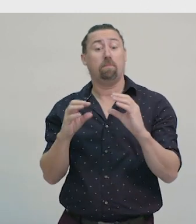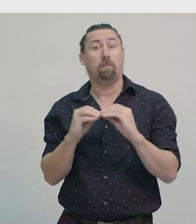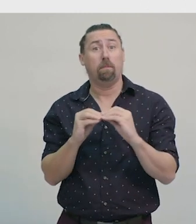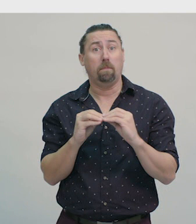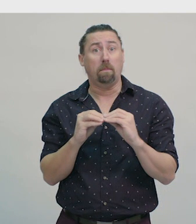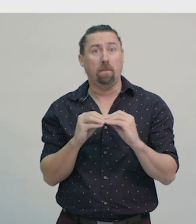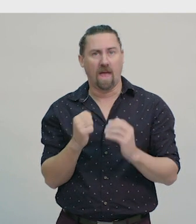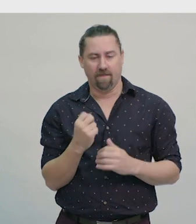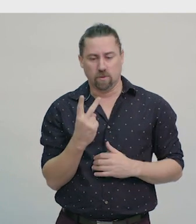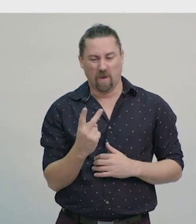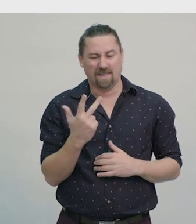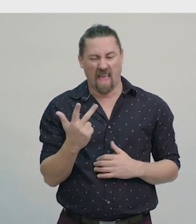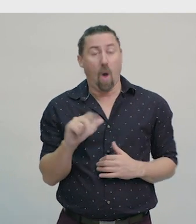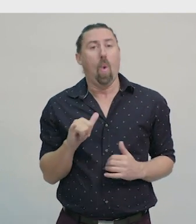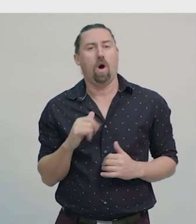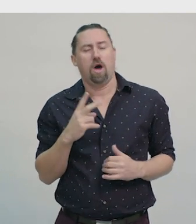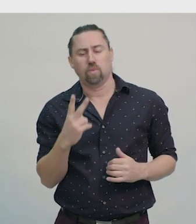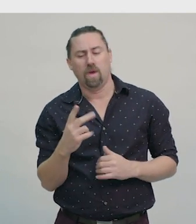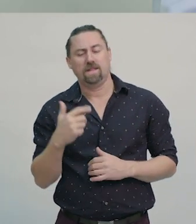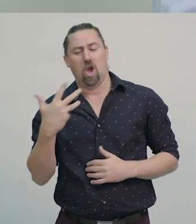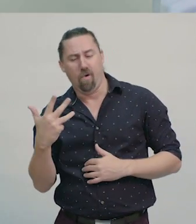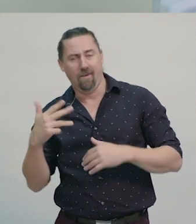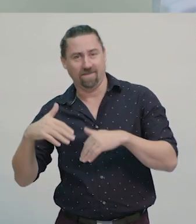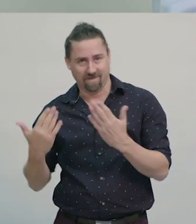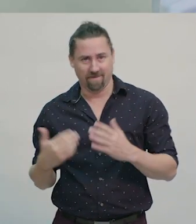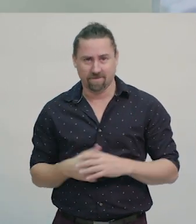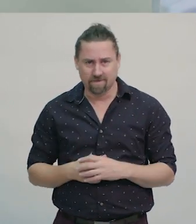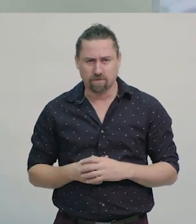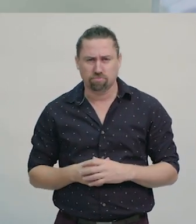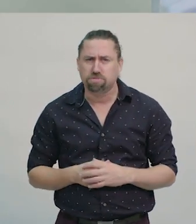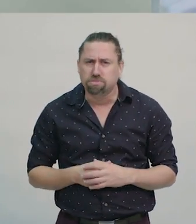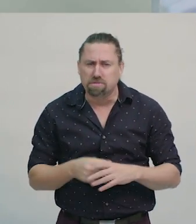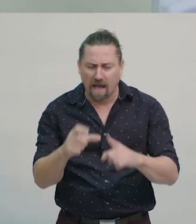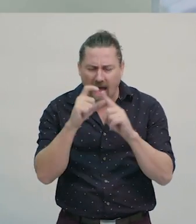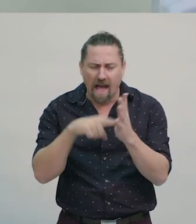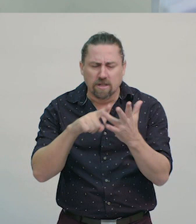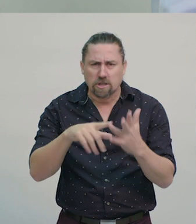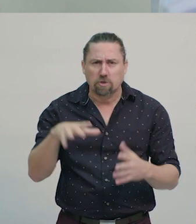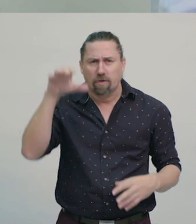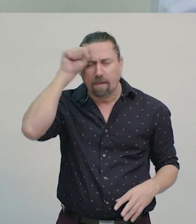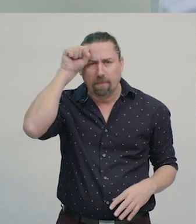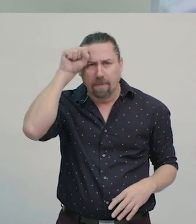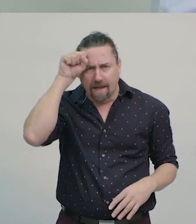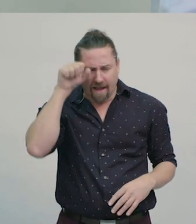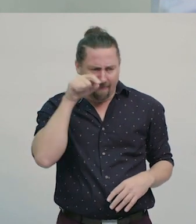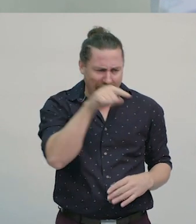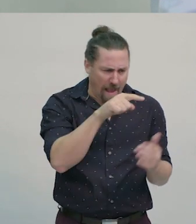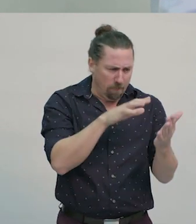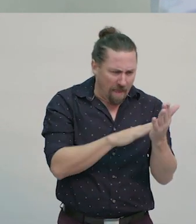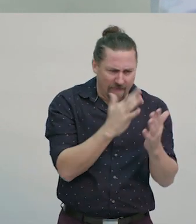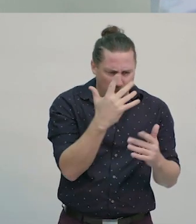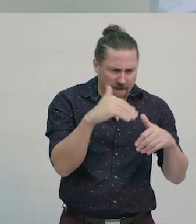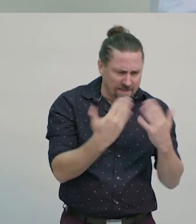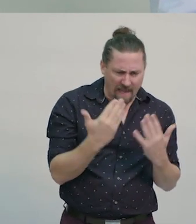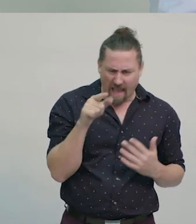either 28 or 29 days in total. It can be a bit tricky to remember which month has a particular number of